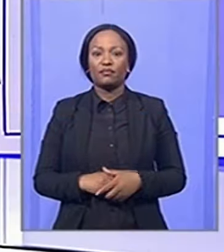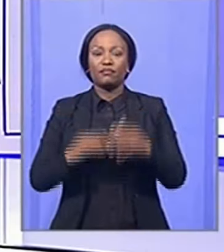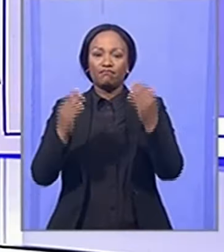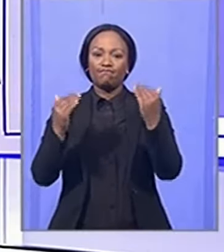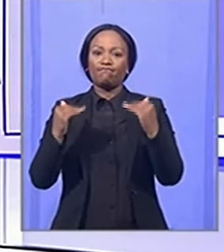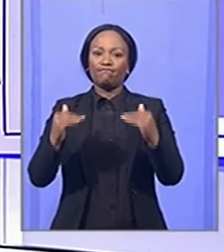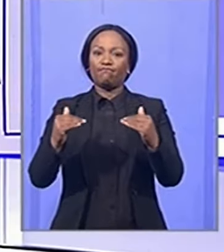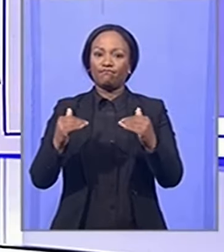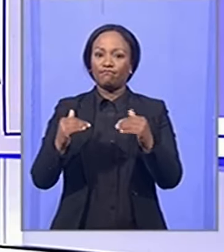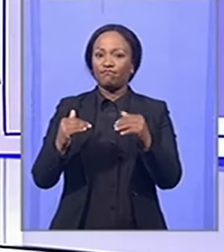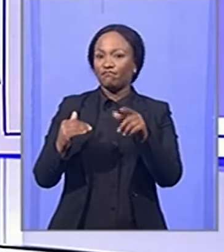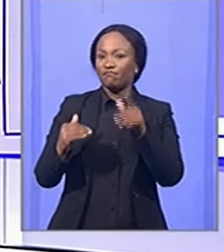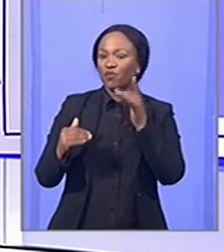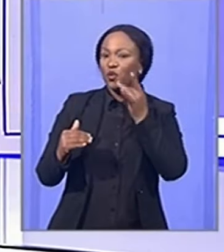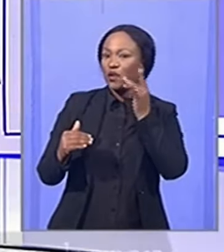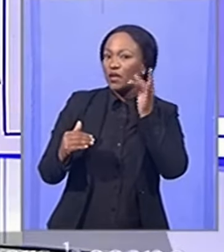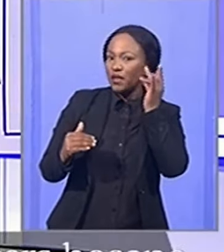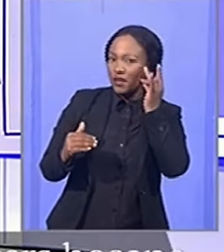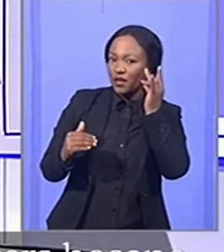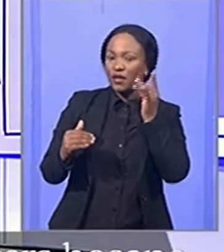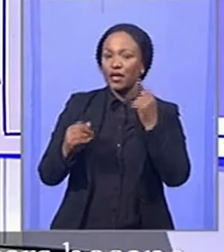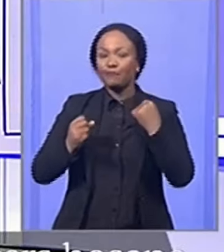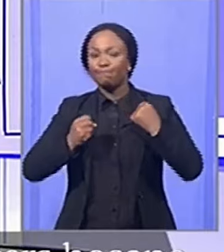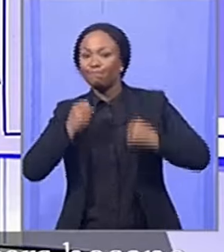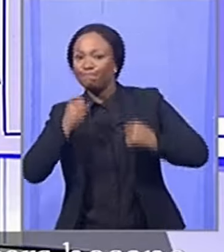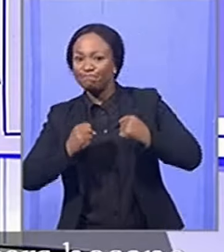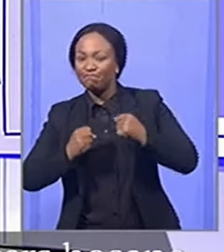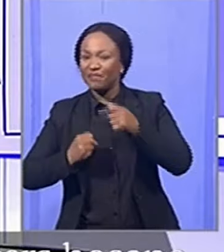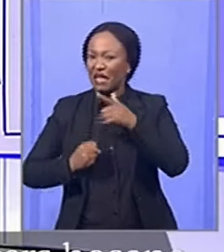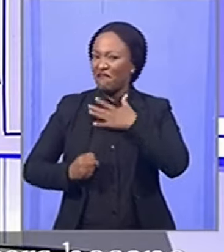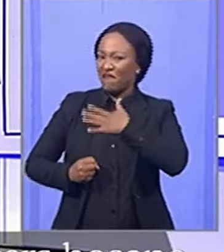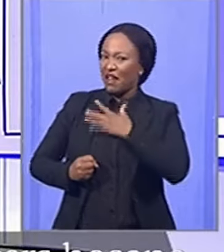Jwale ha re utlwe maikutlo a dimathi tsa Afrika Borwa.